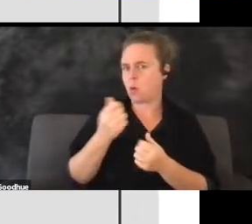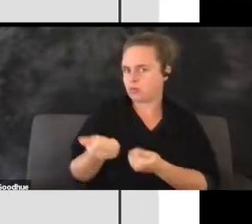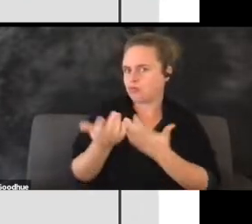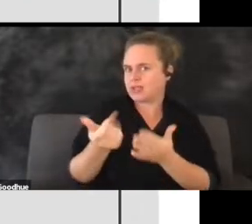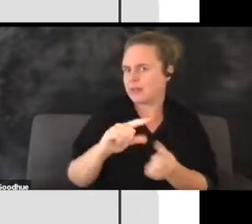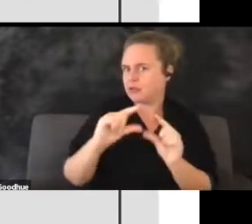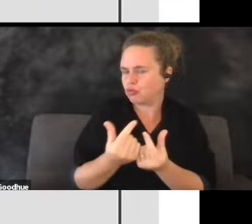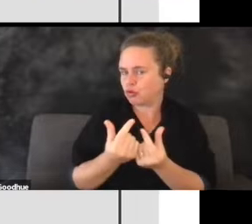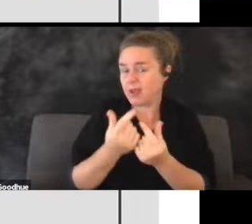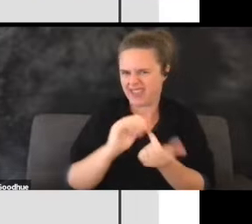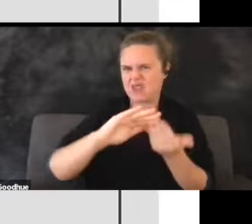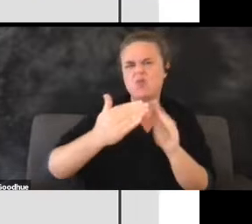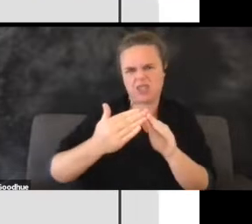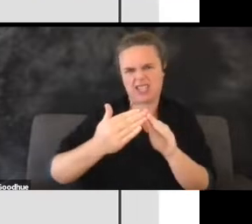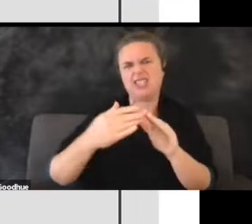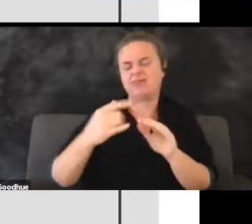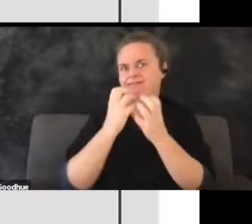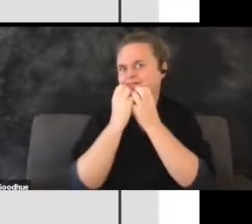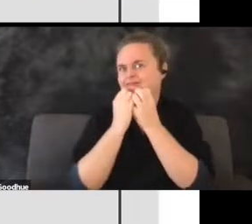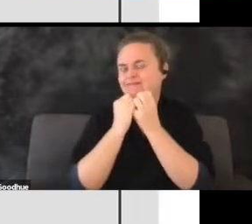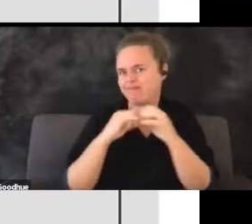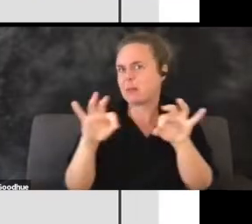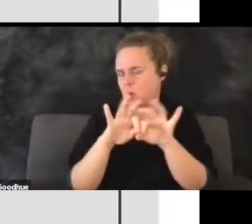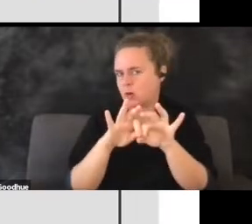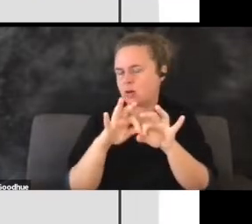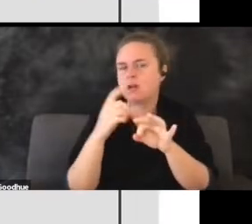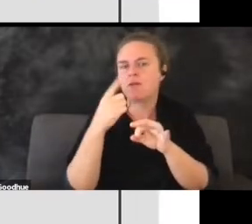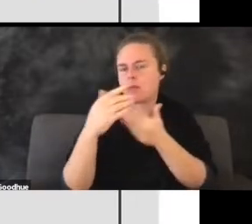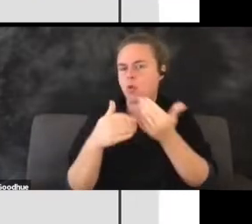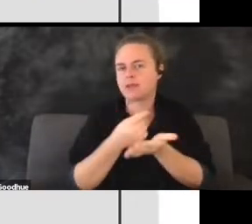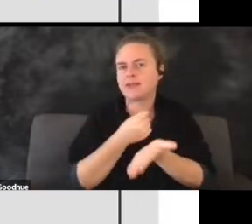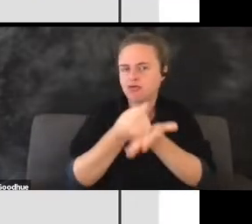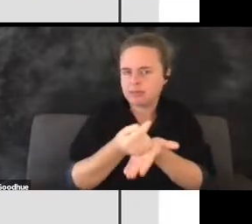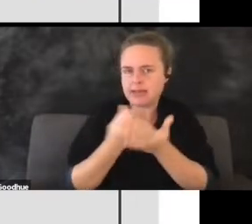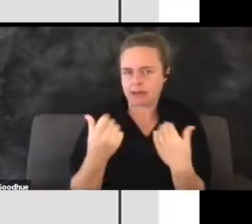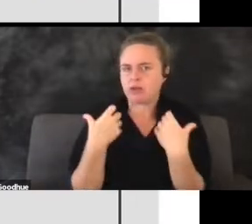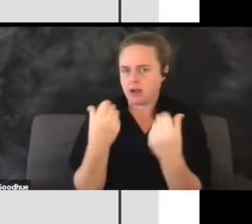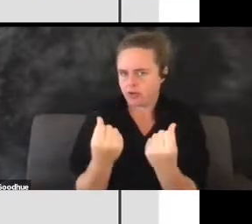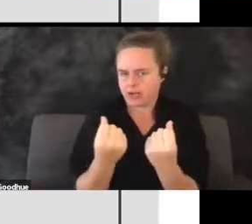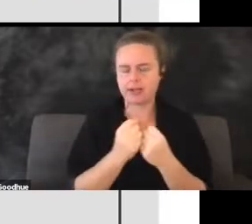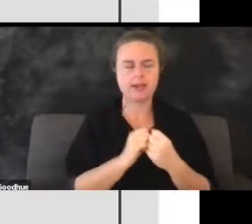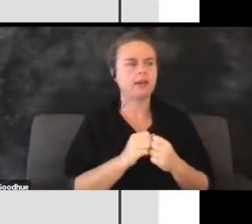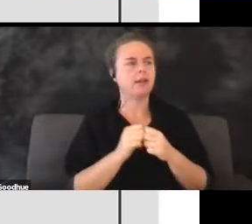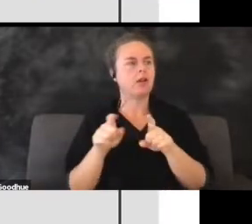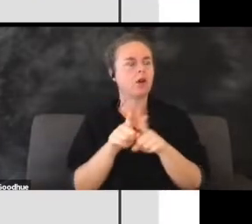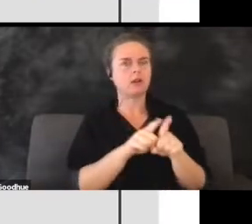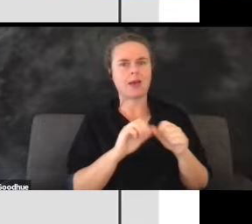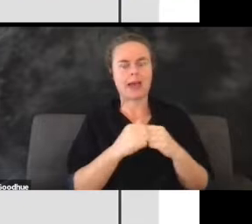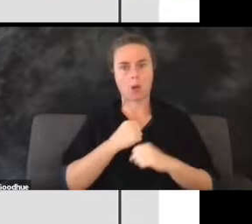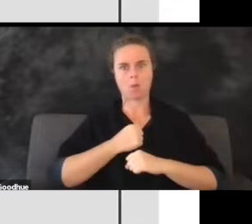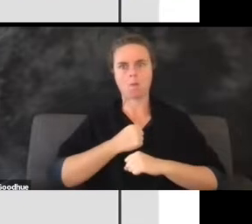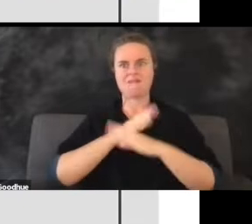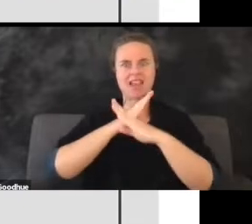not only in the process of treatment and recovery, but also in how prevention